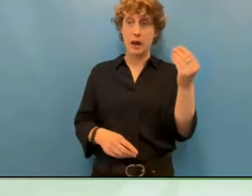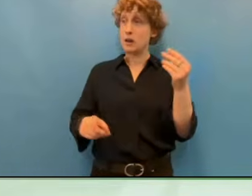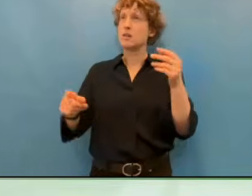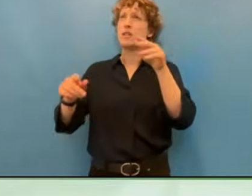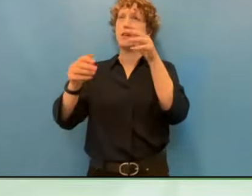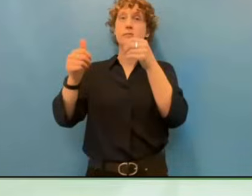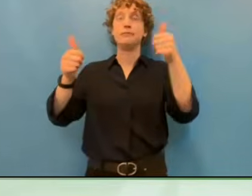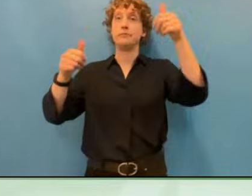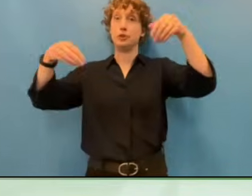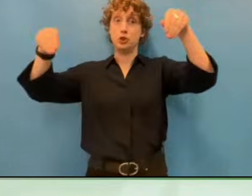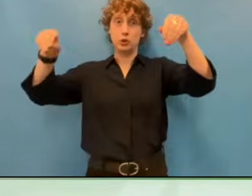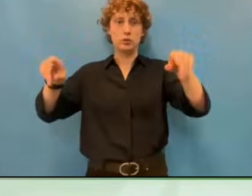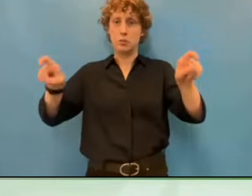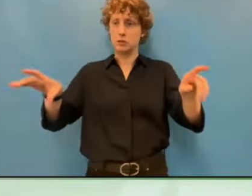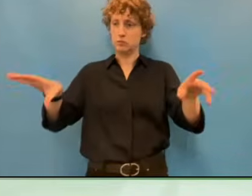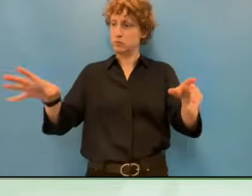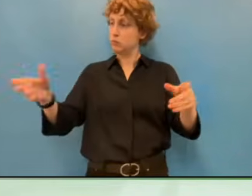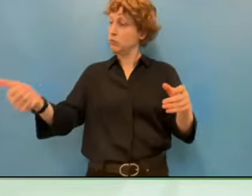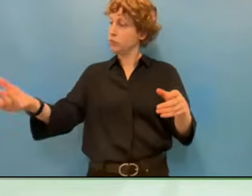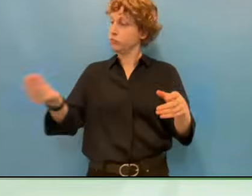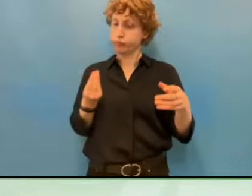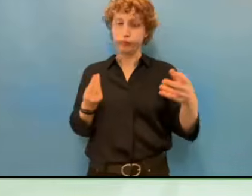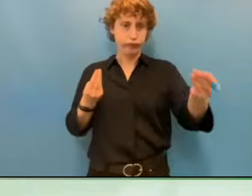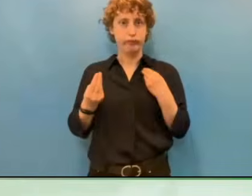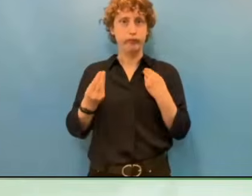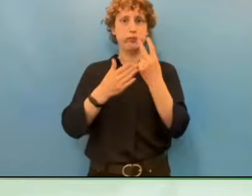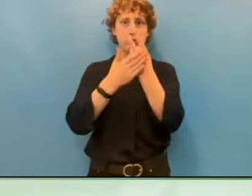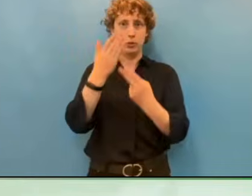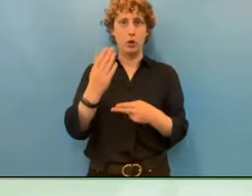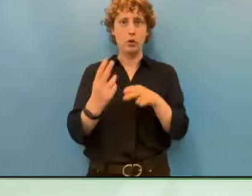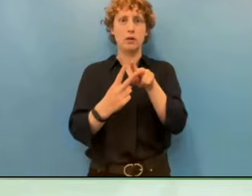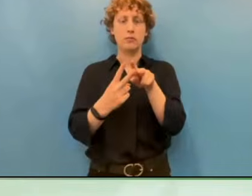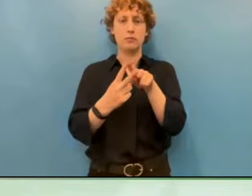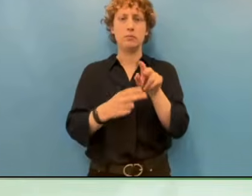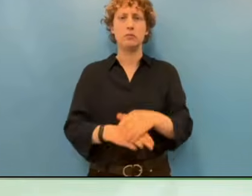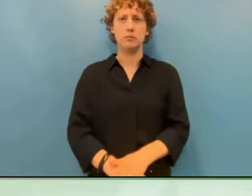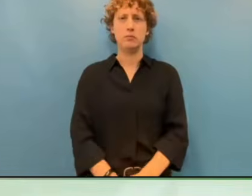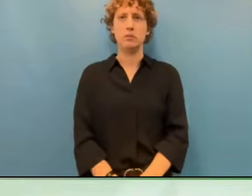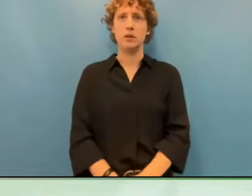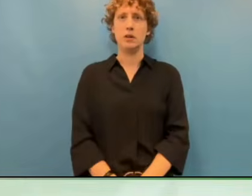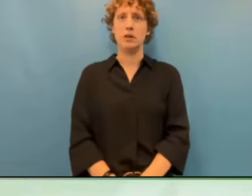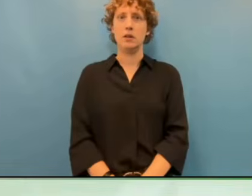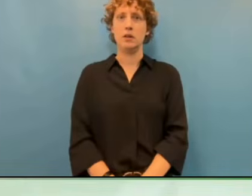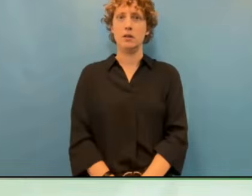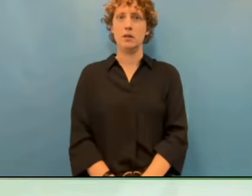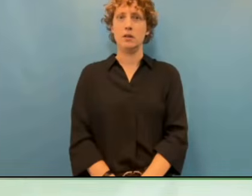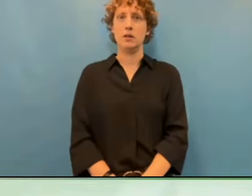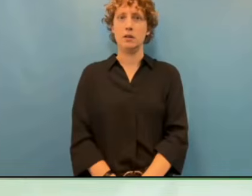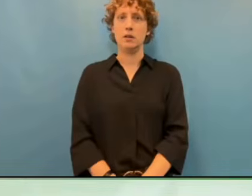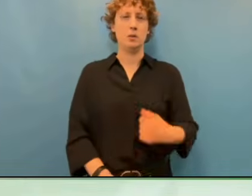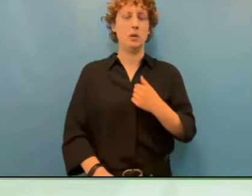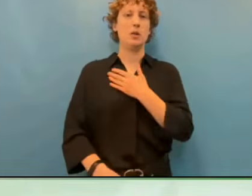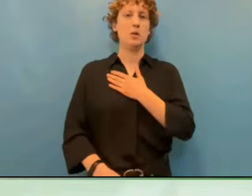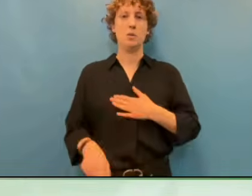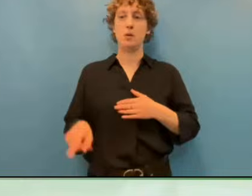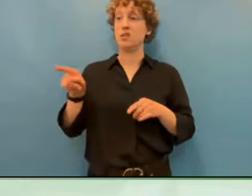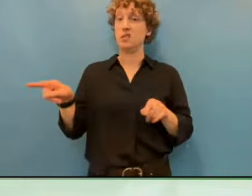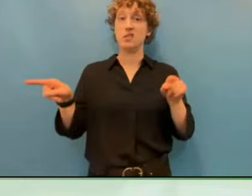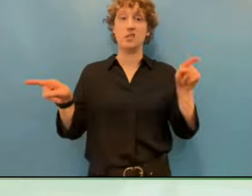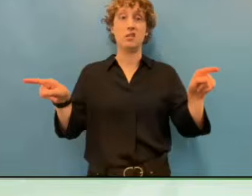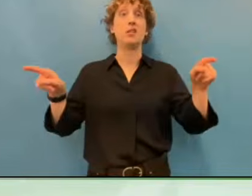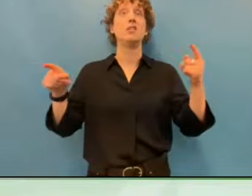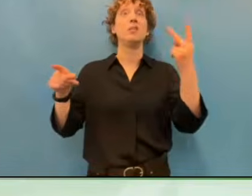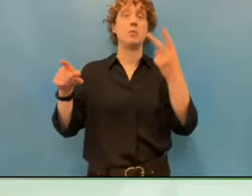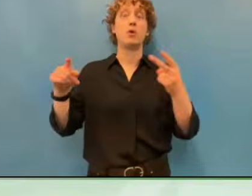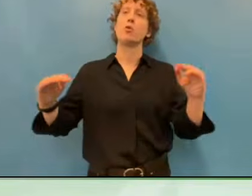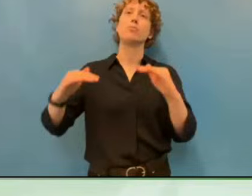tender, which we aim to strengthen the legal tender of cash exactly as the legal tender of digital euro. Great, thank